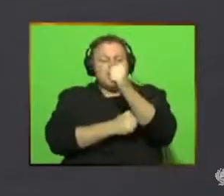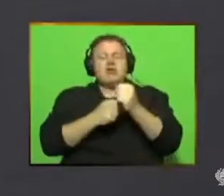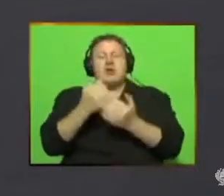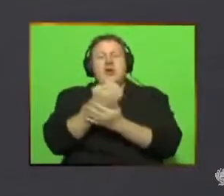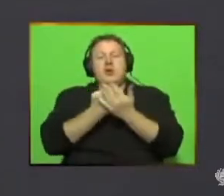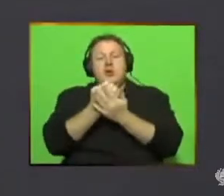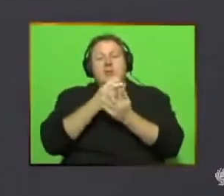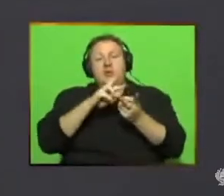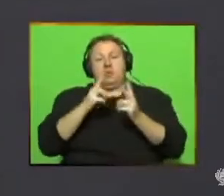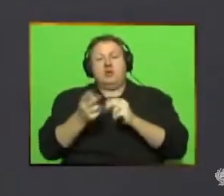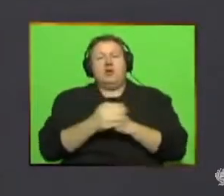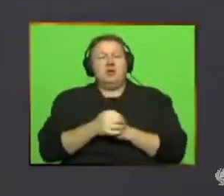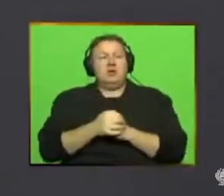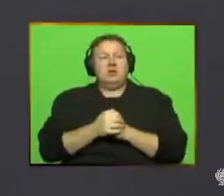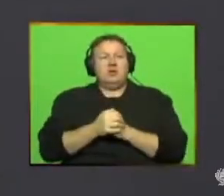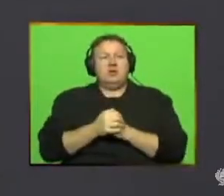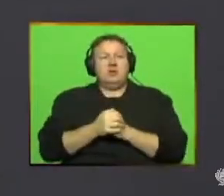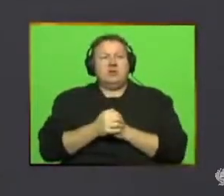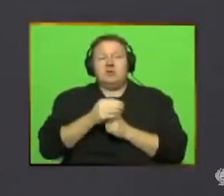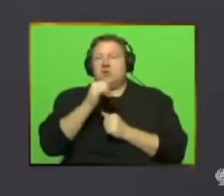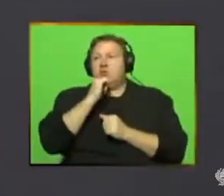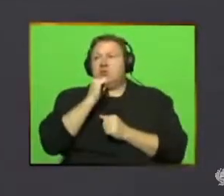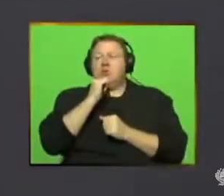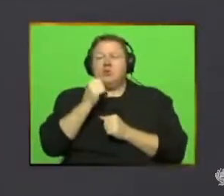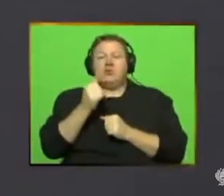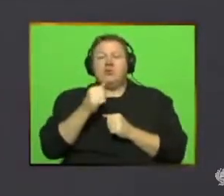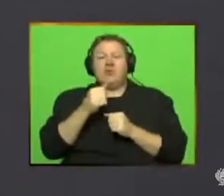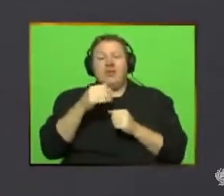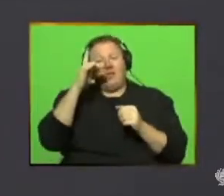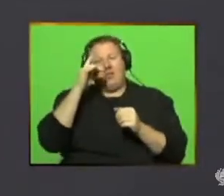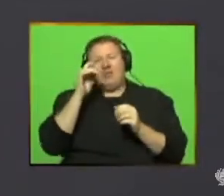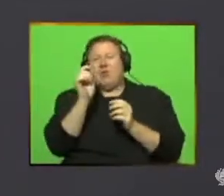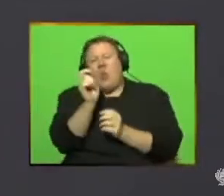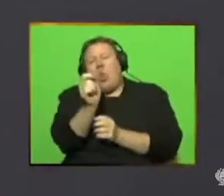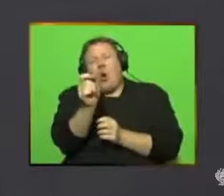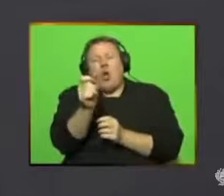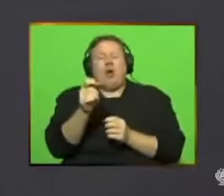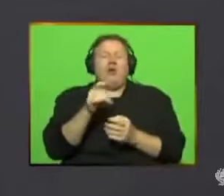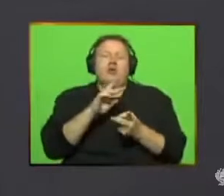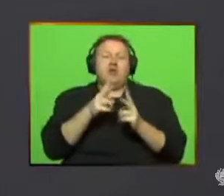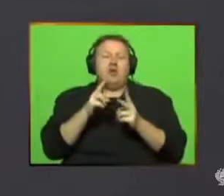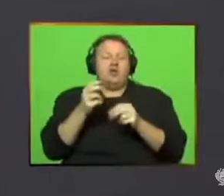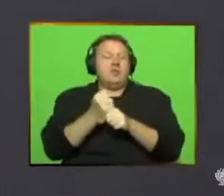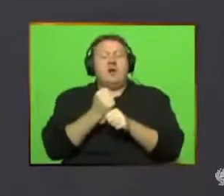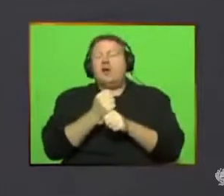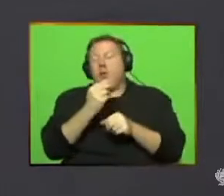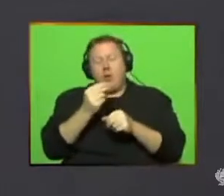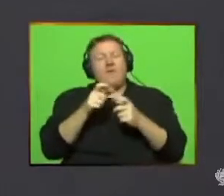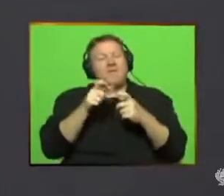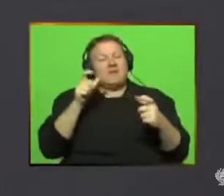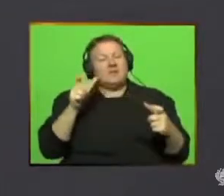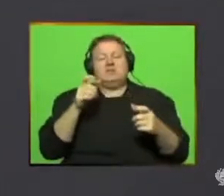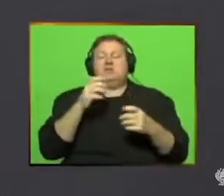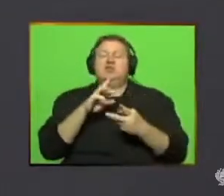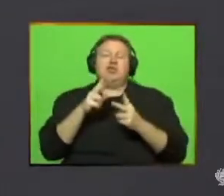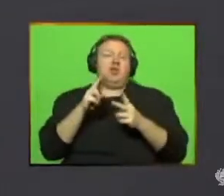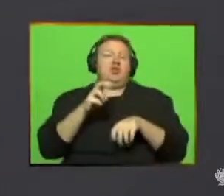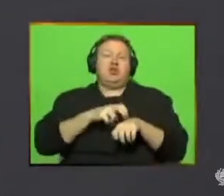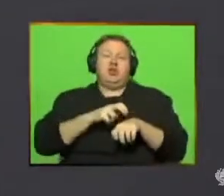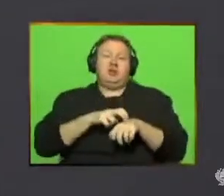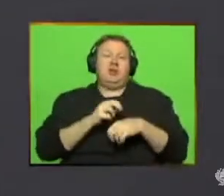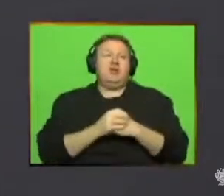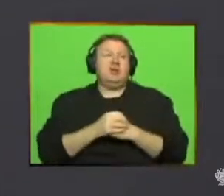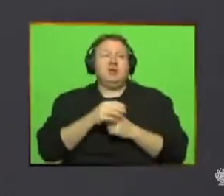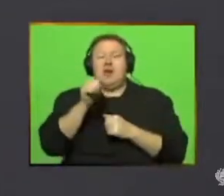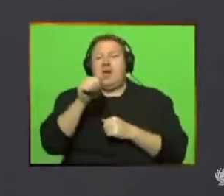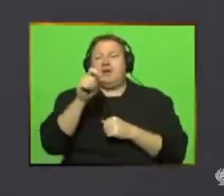economy, not cosmetic changes that won't bring any meaningful change in the lives of the people. We want to commit as